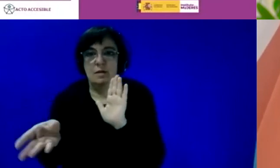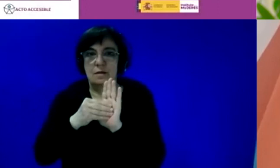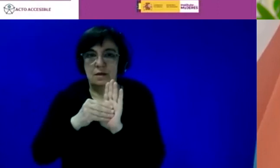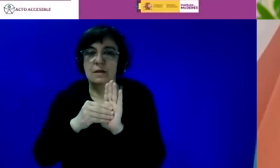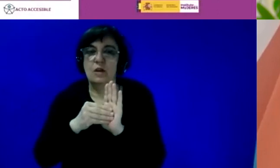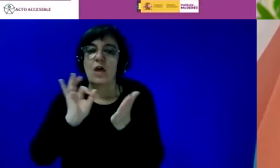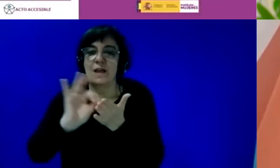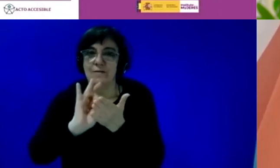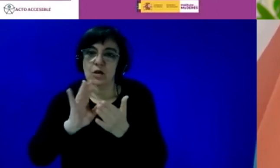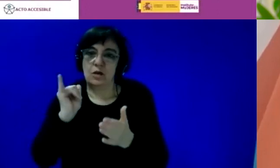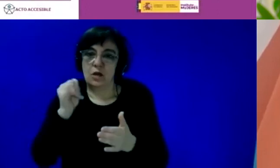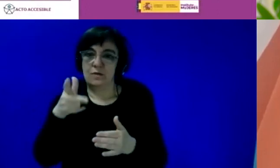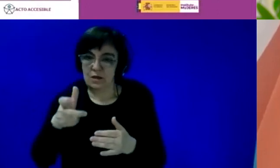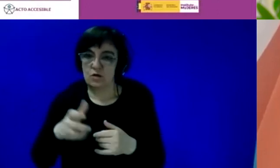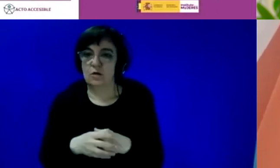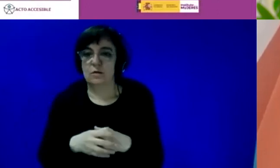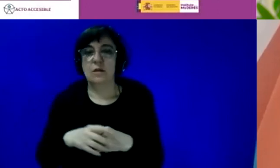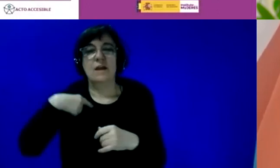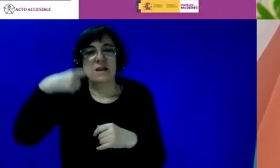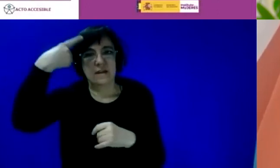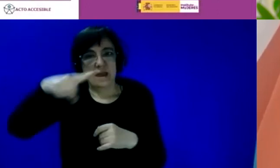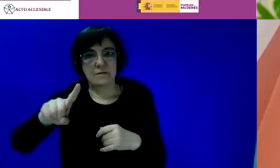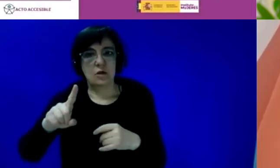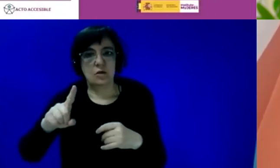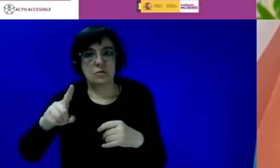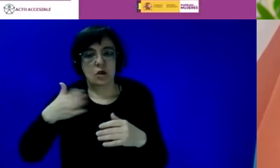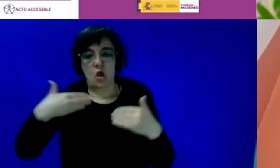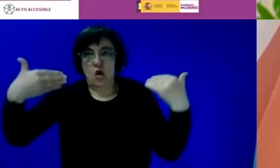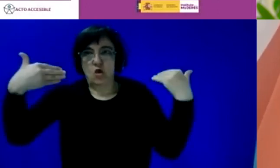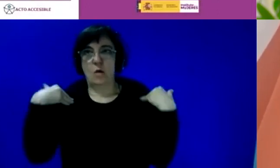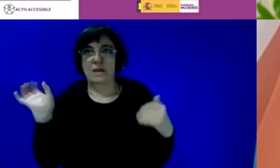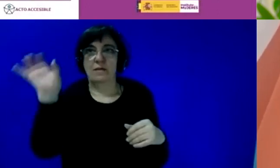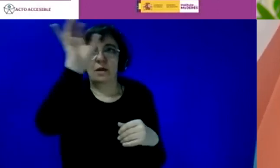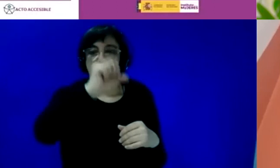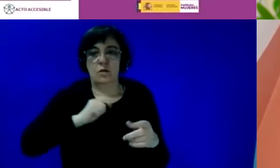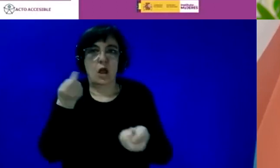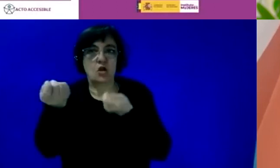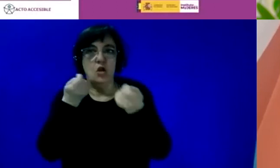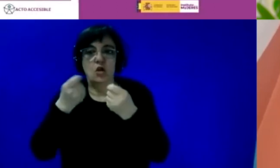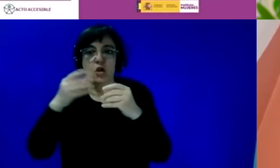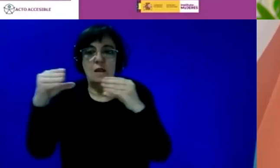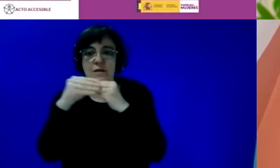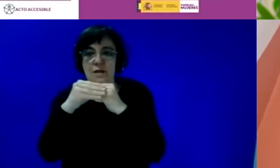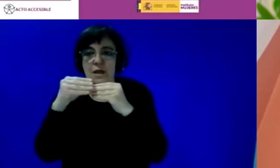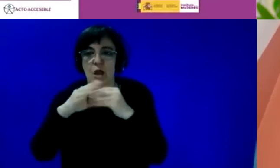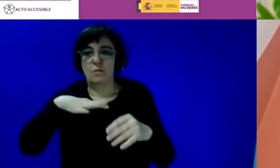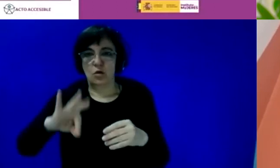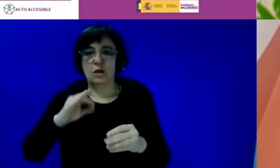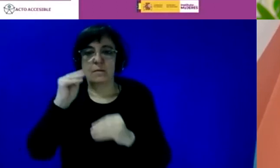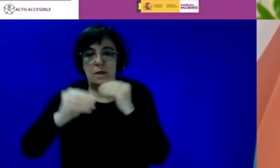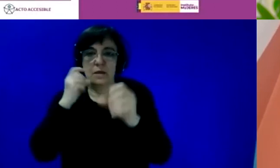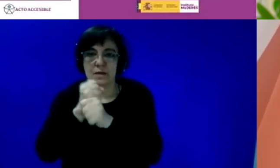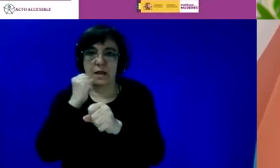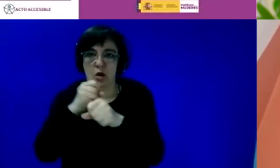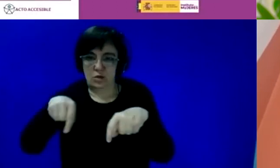able to enjoy the whole range of social services and protection which we offer